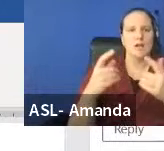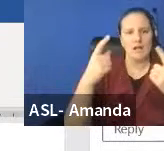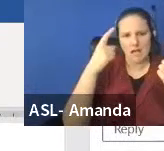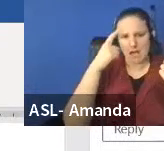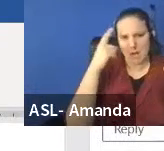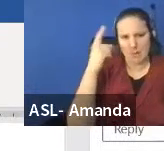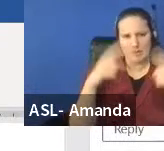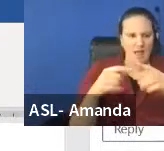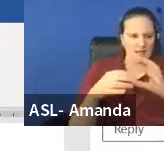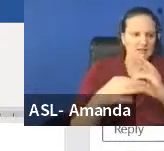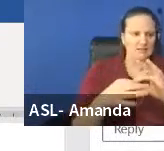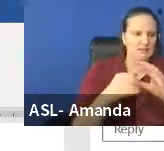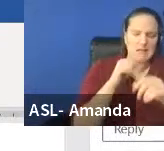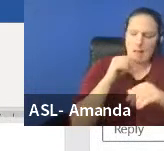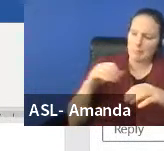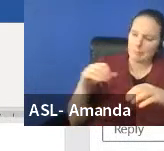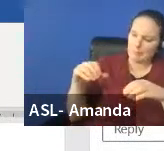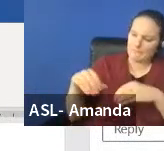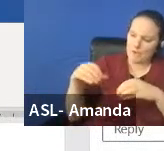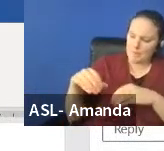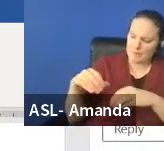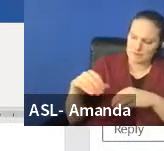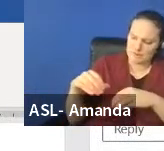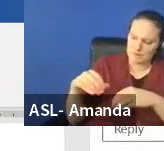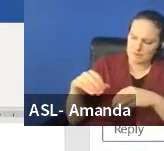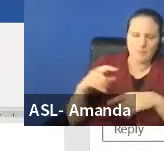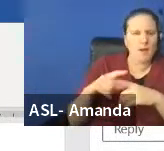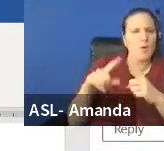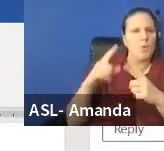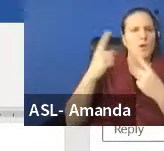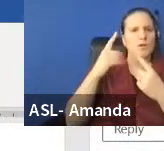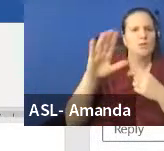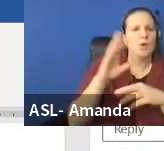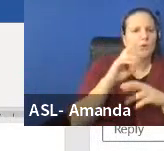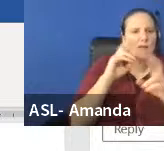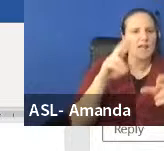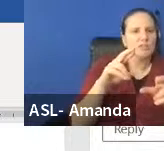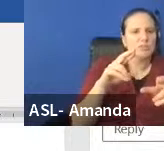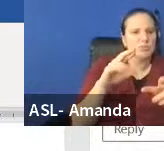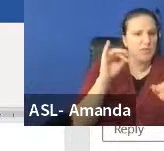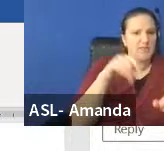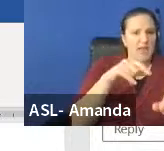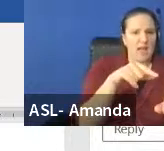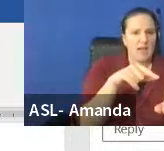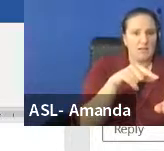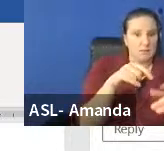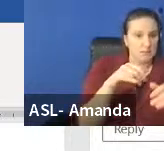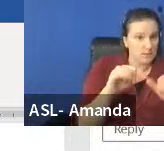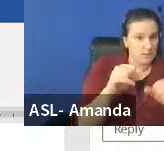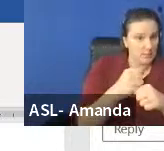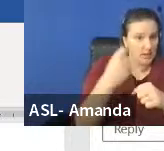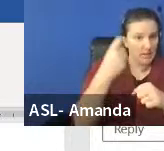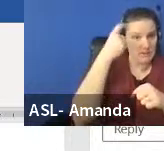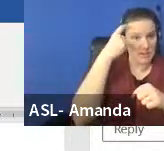than necessarily performance. Wondering what your reaction is to that, whether it still makes sense to have as